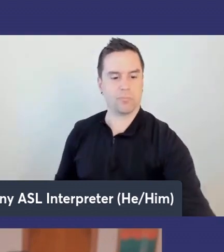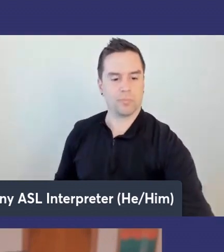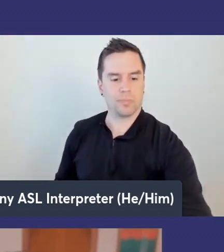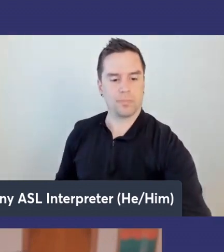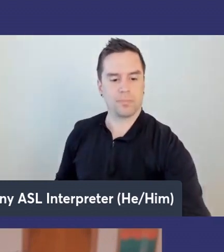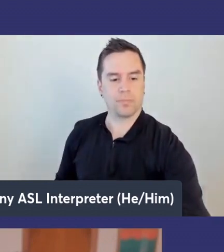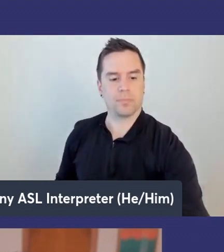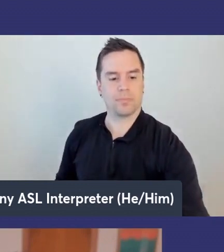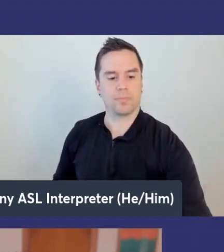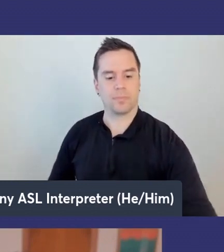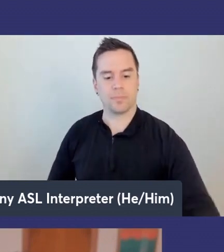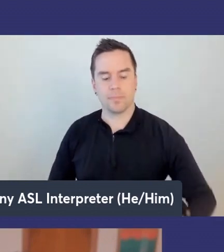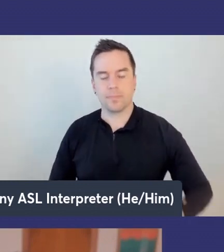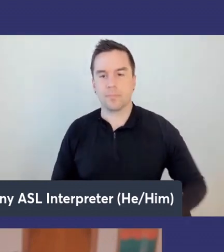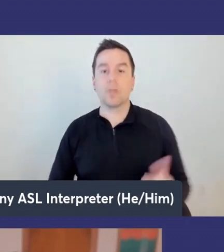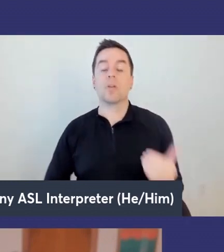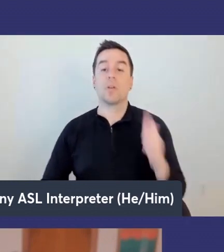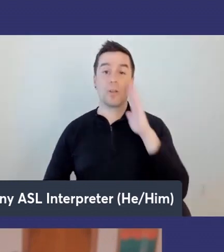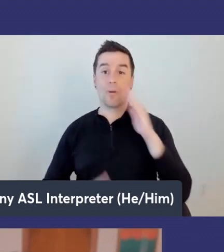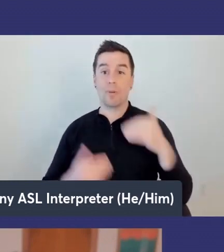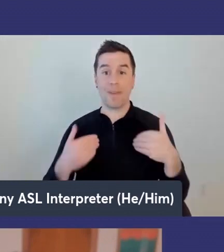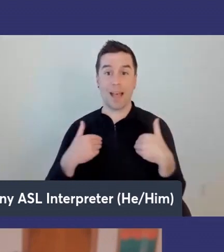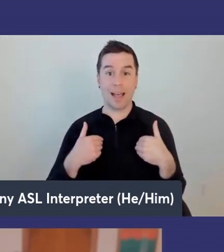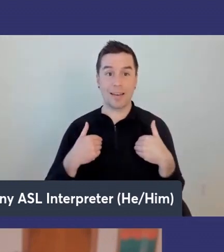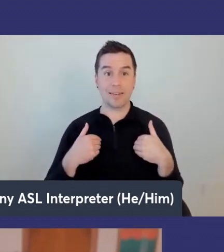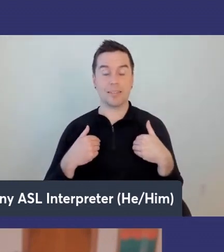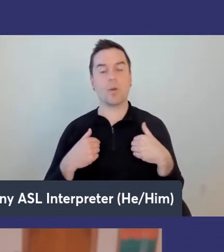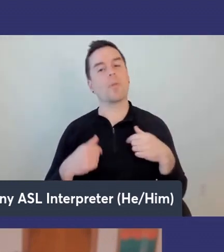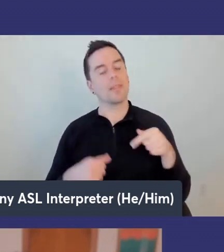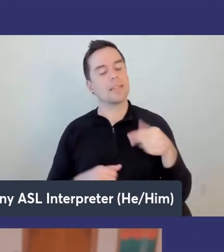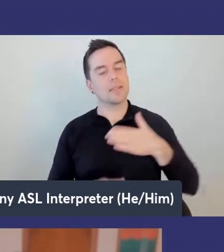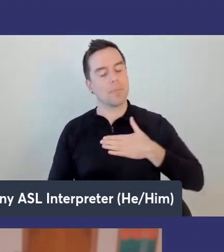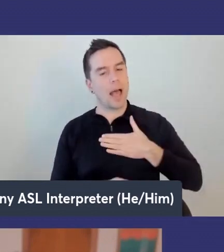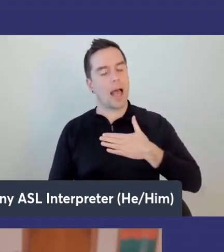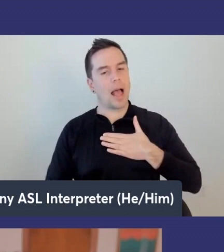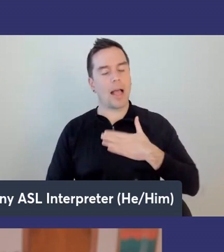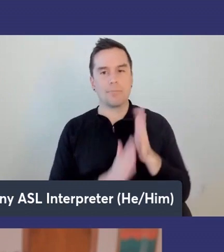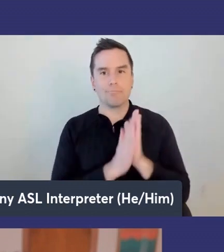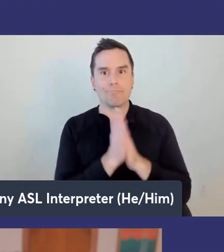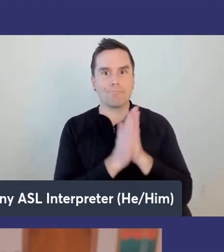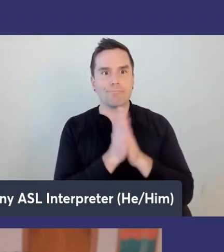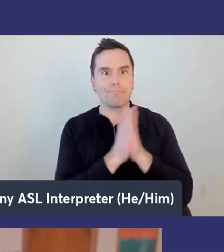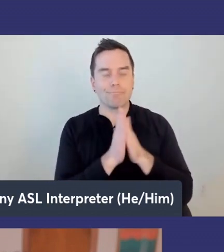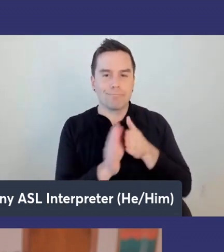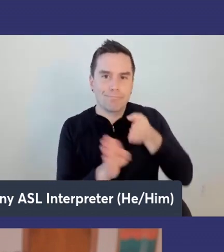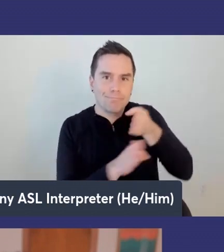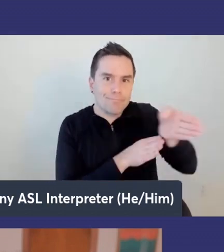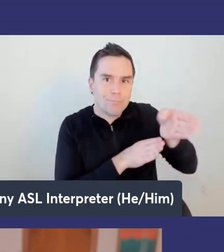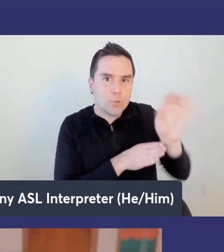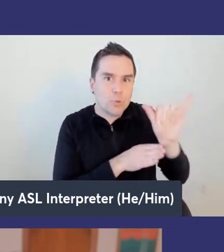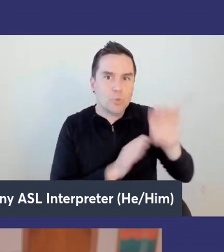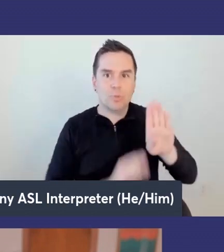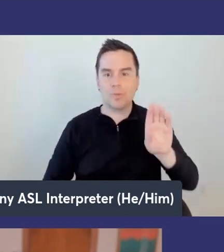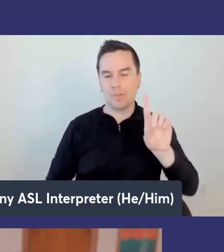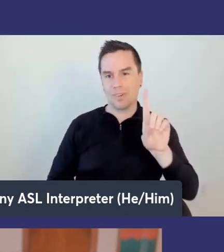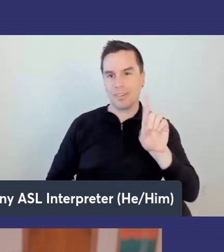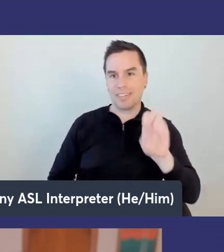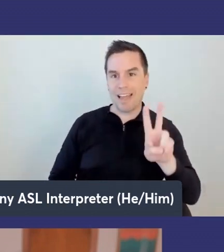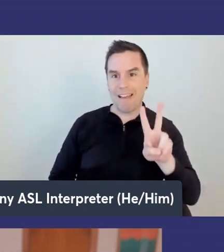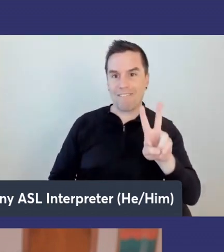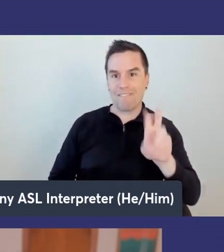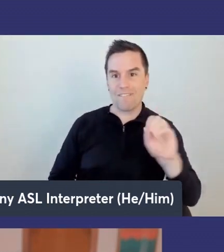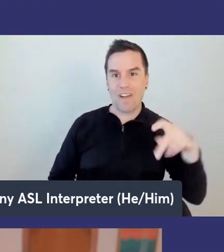to we've had this is my area too. I'm super excited to talk DevOps with you all. We've had a lot of DevOps